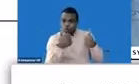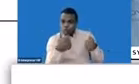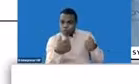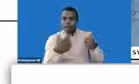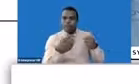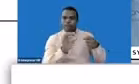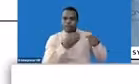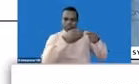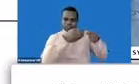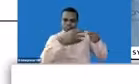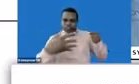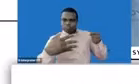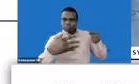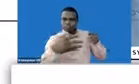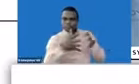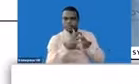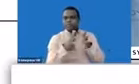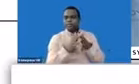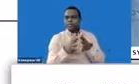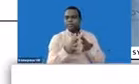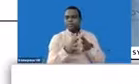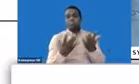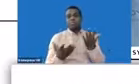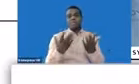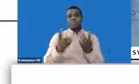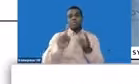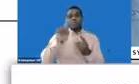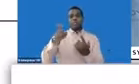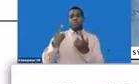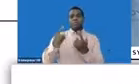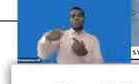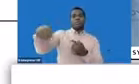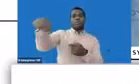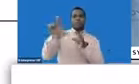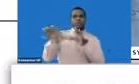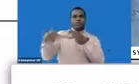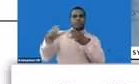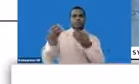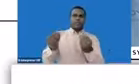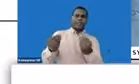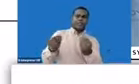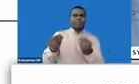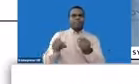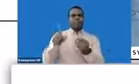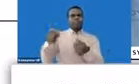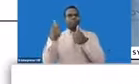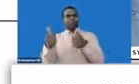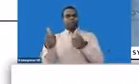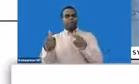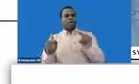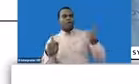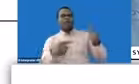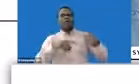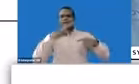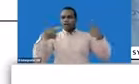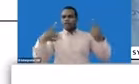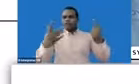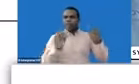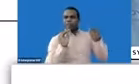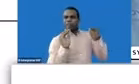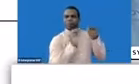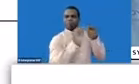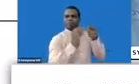for. And we try to offer some real-life examples. So there are some screenshots with real